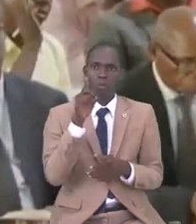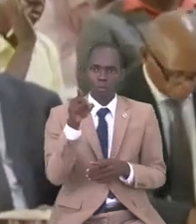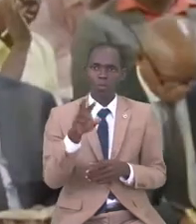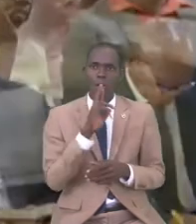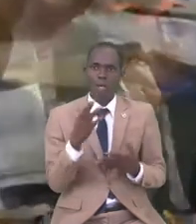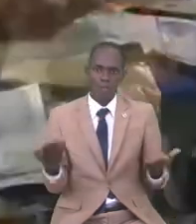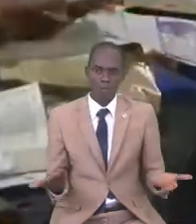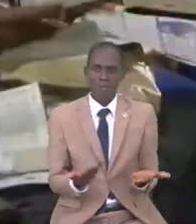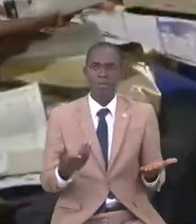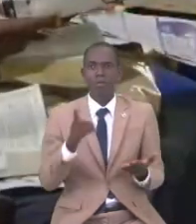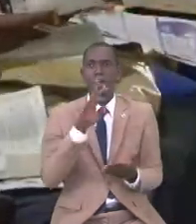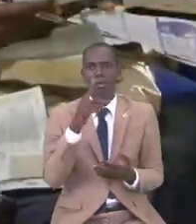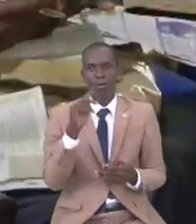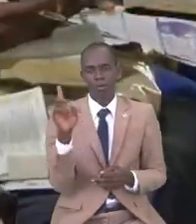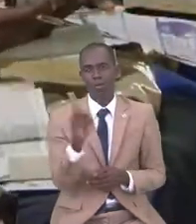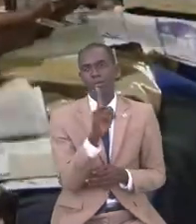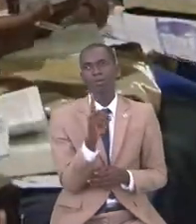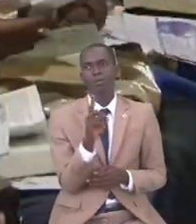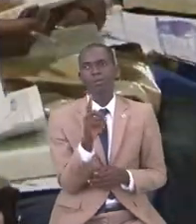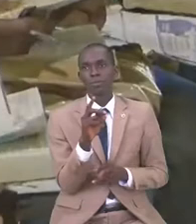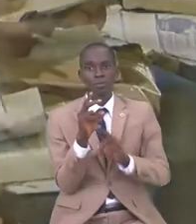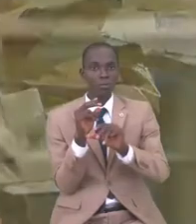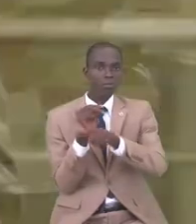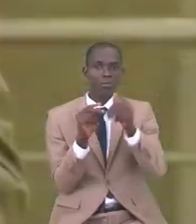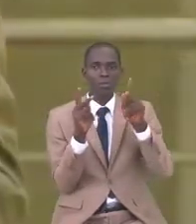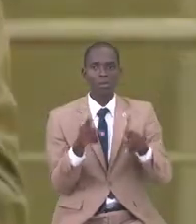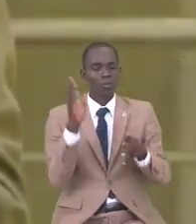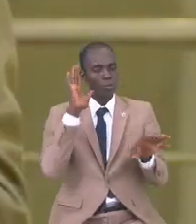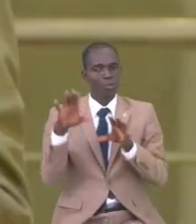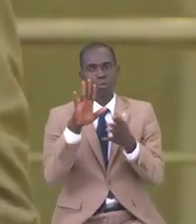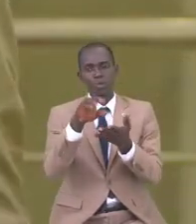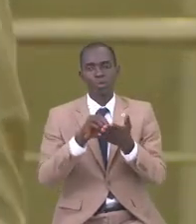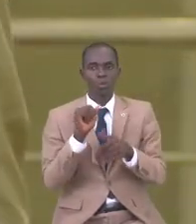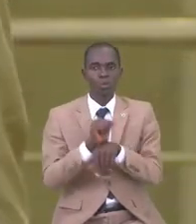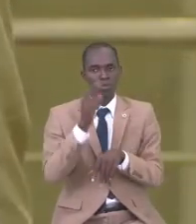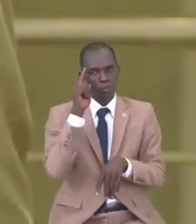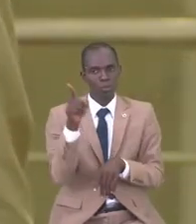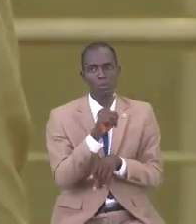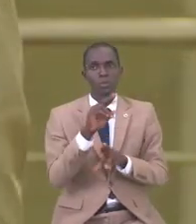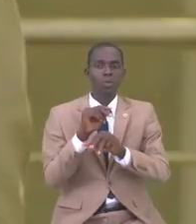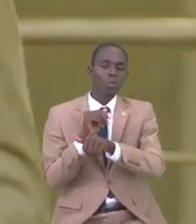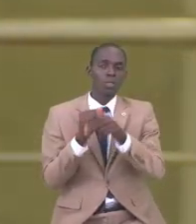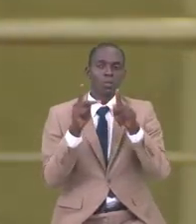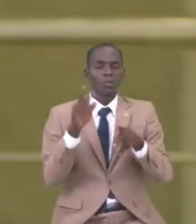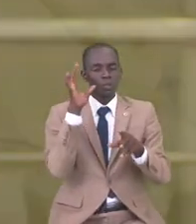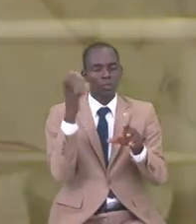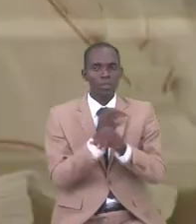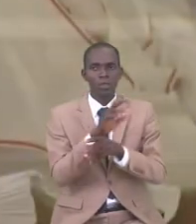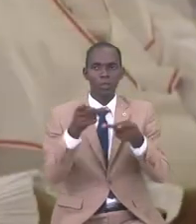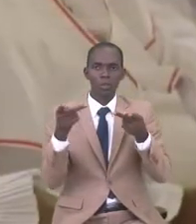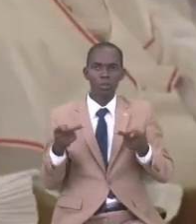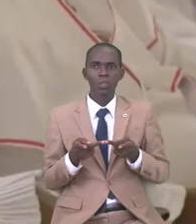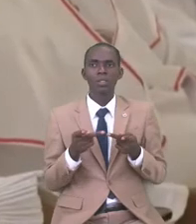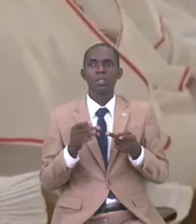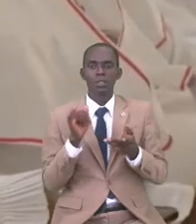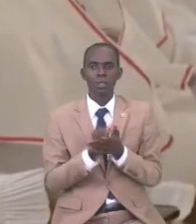are here. No other person will do your job. No other person will take your place. That leads me